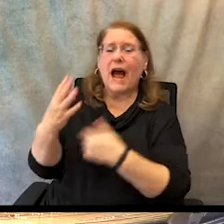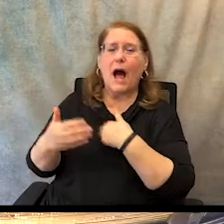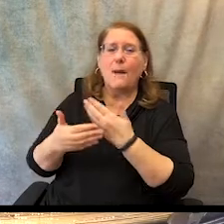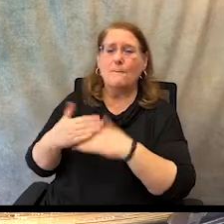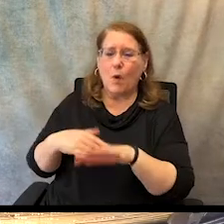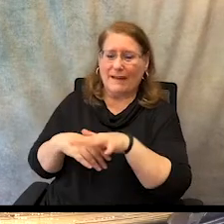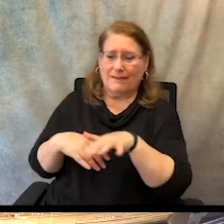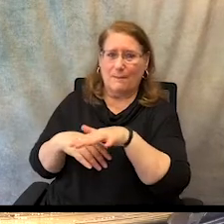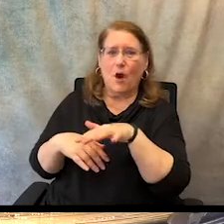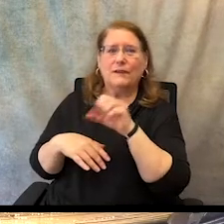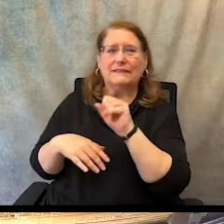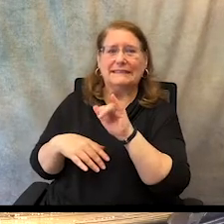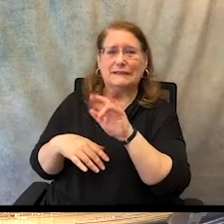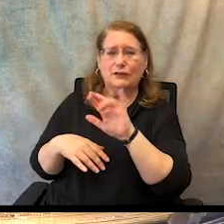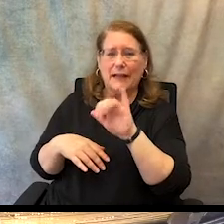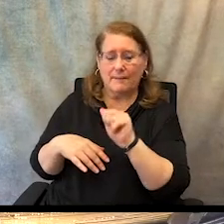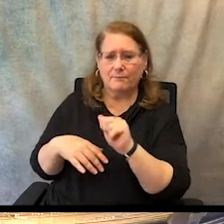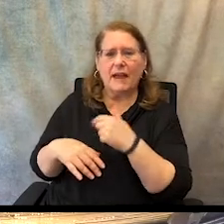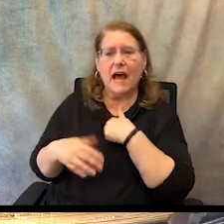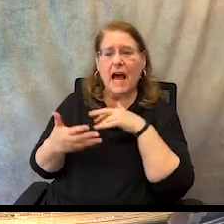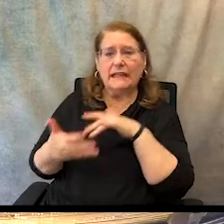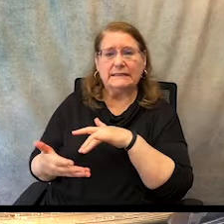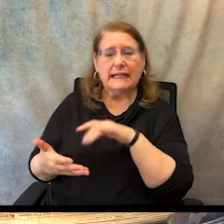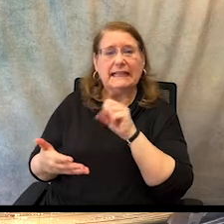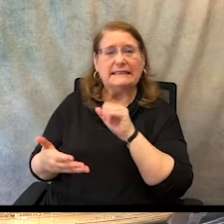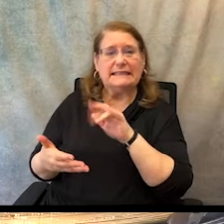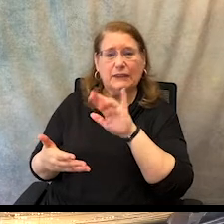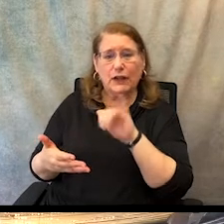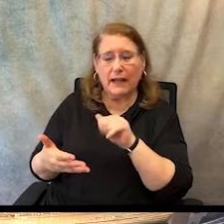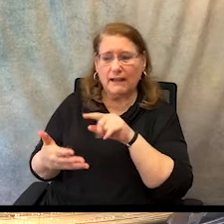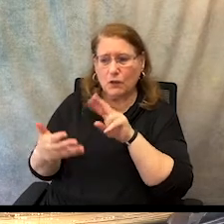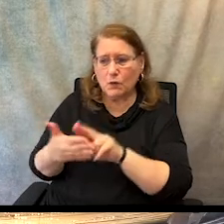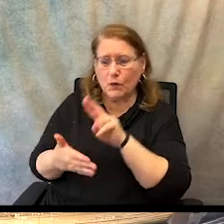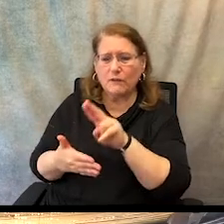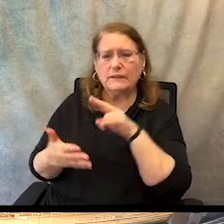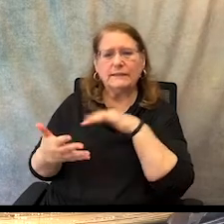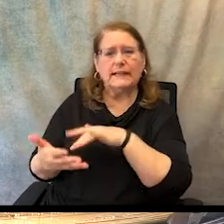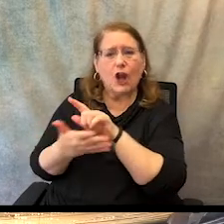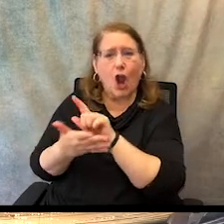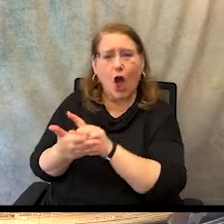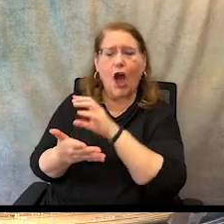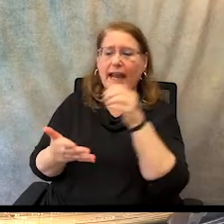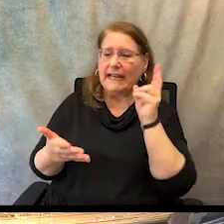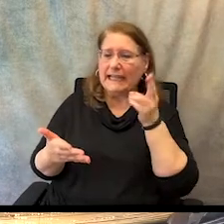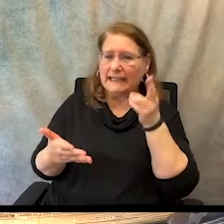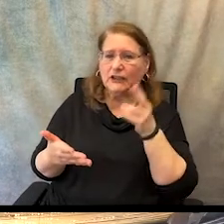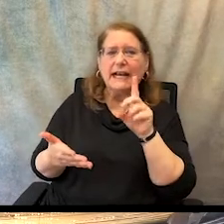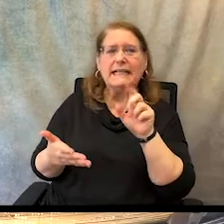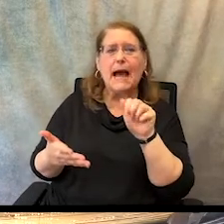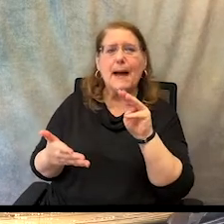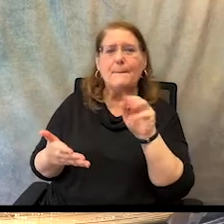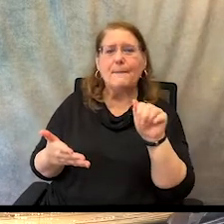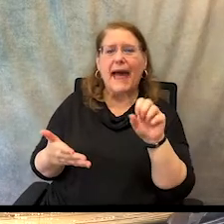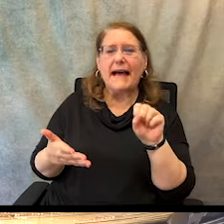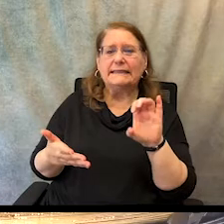in Syrian part. I studied in Syria until the university. I studied law and history in